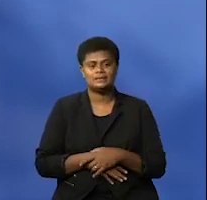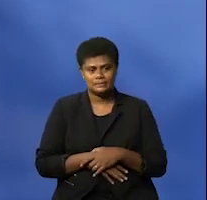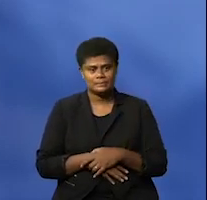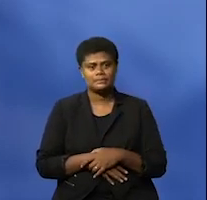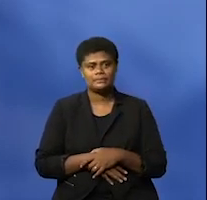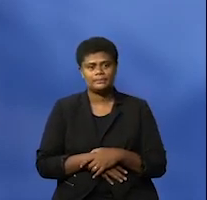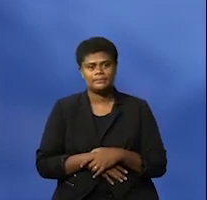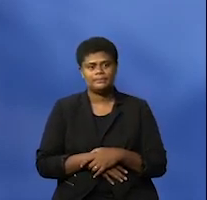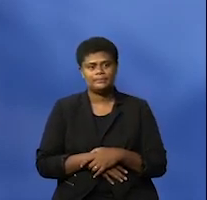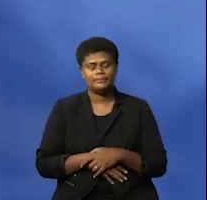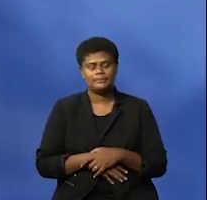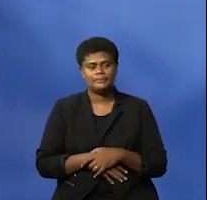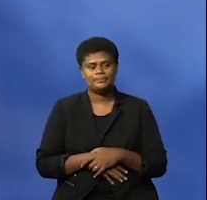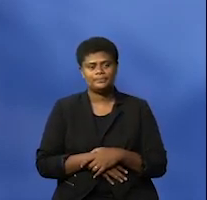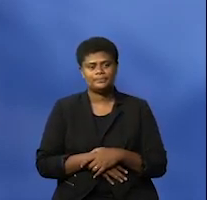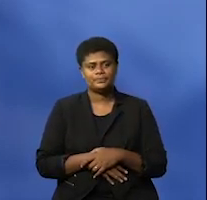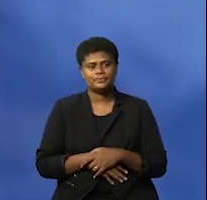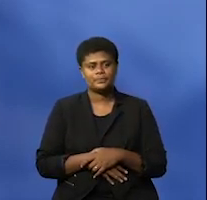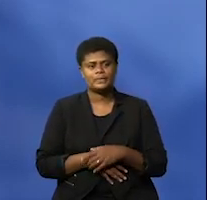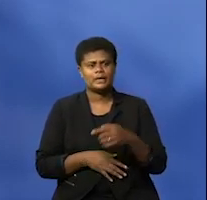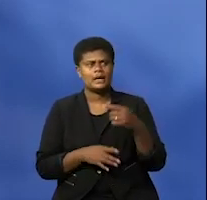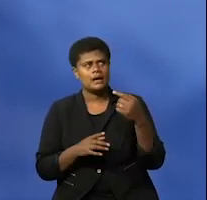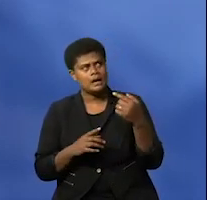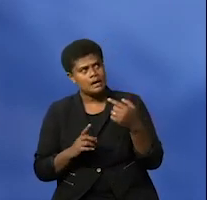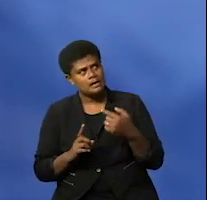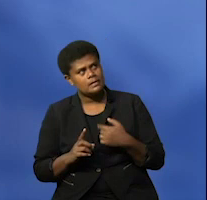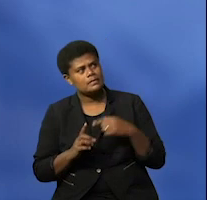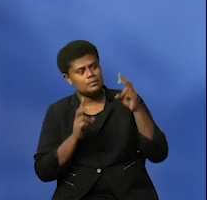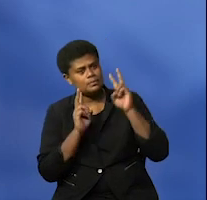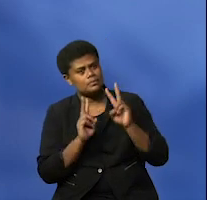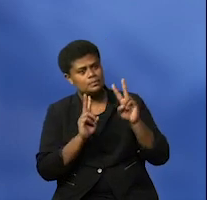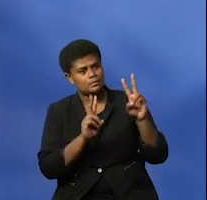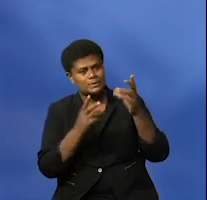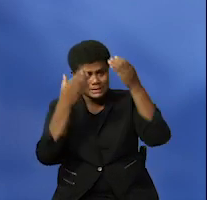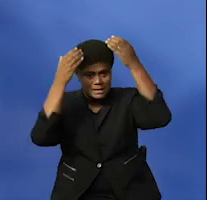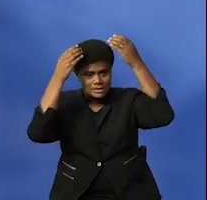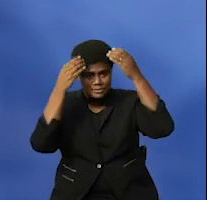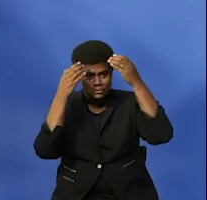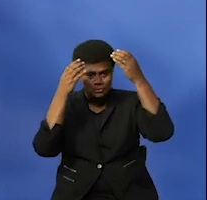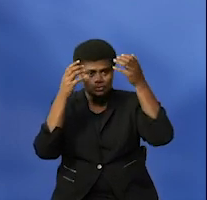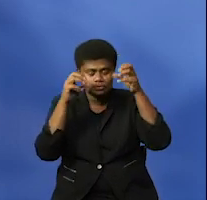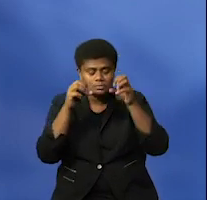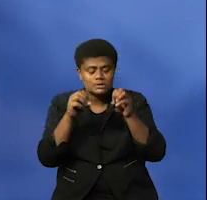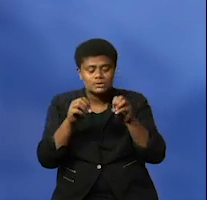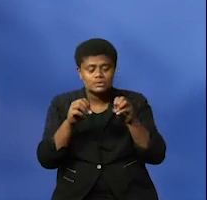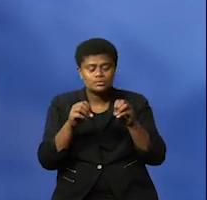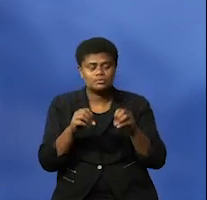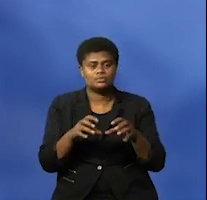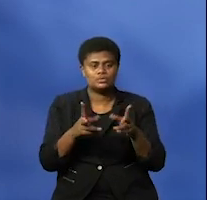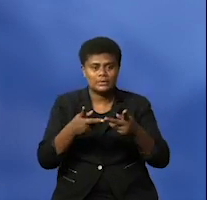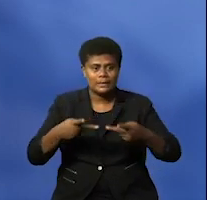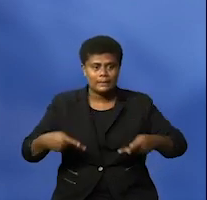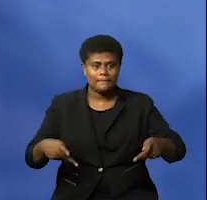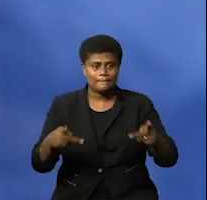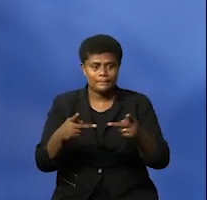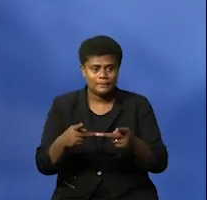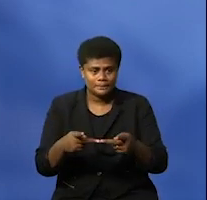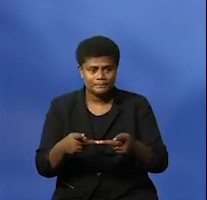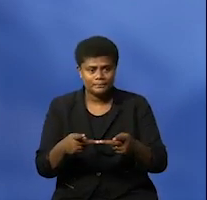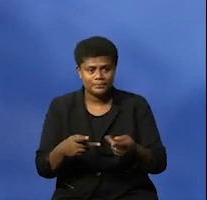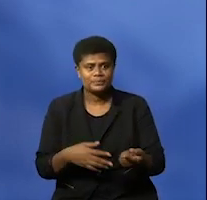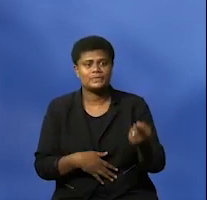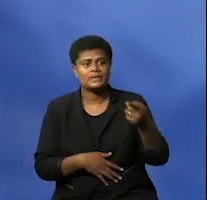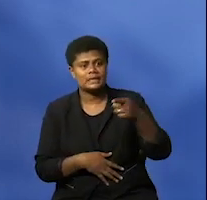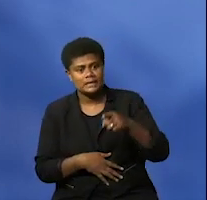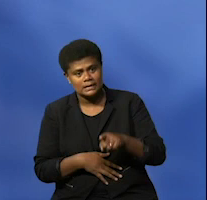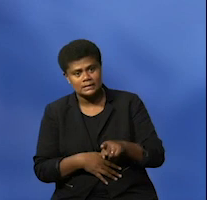verses 9 to 10, yes. Okay, I'm reading from the New Living Translation, and it reads, I watched as thrones were put in place, and the Ancient One sat down to